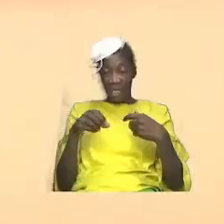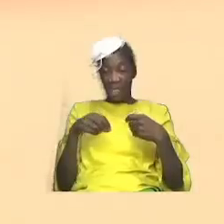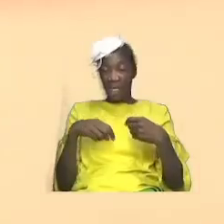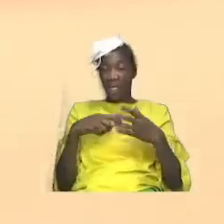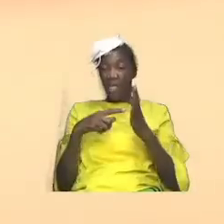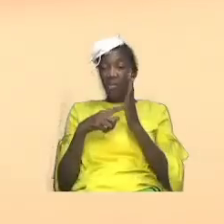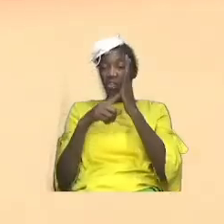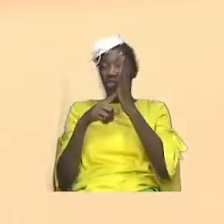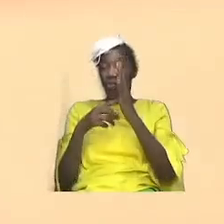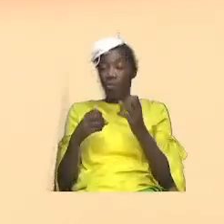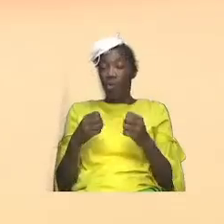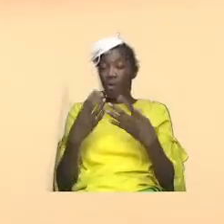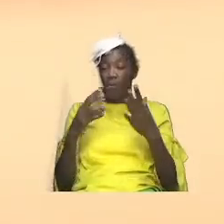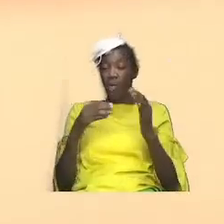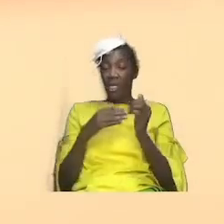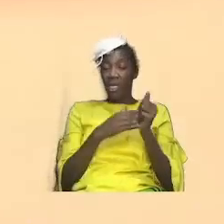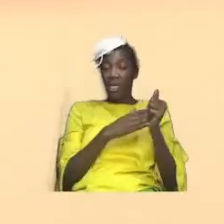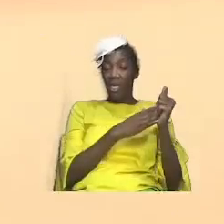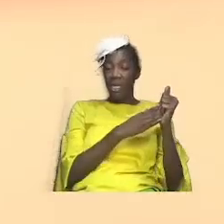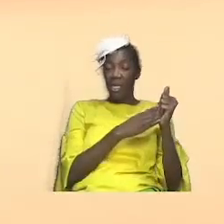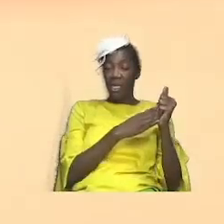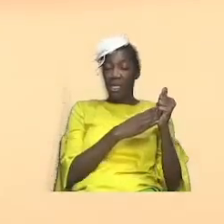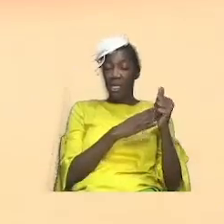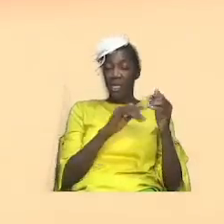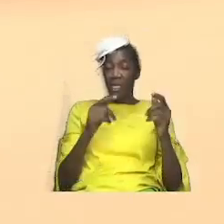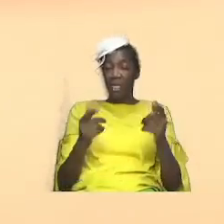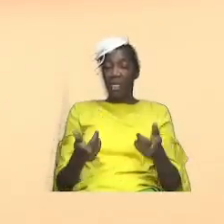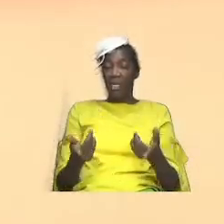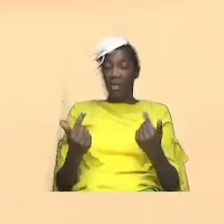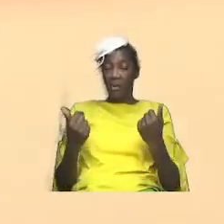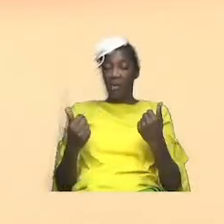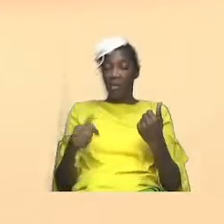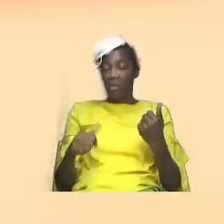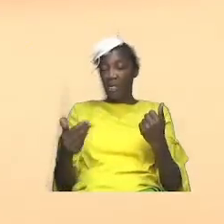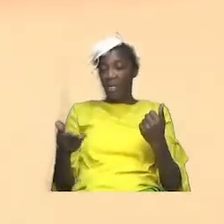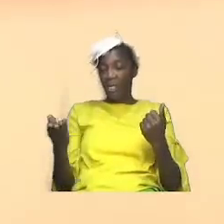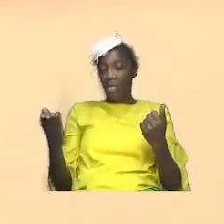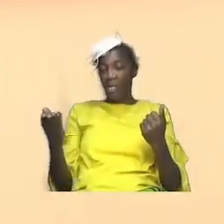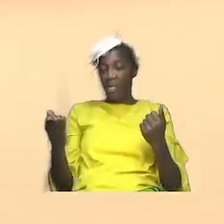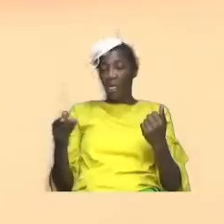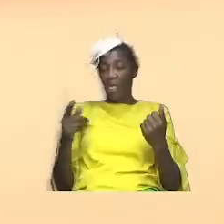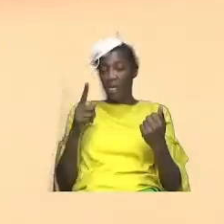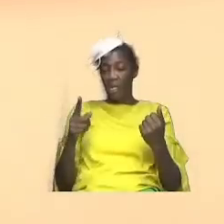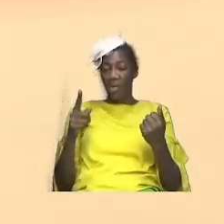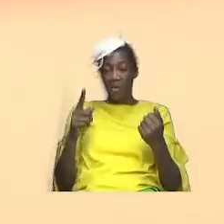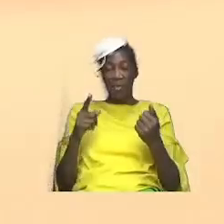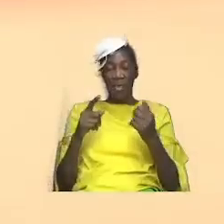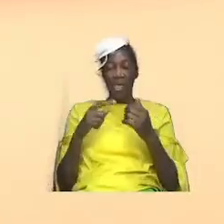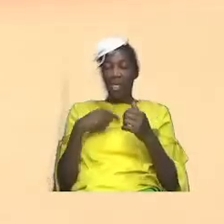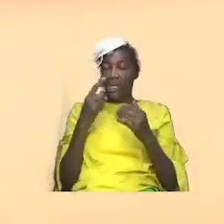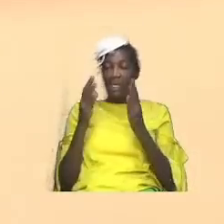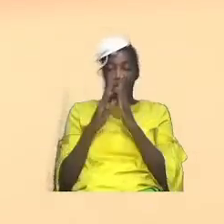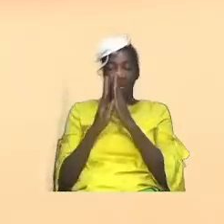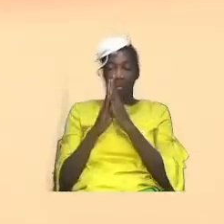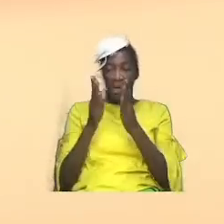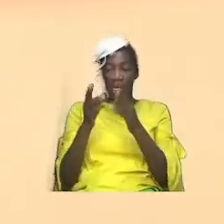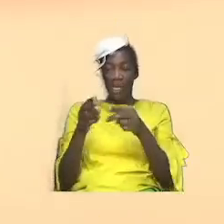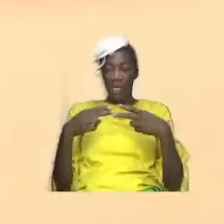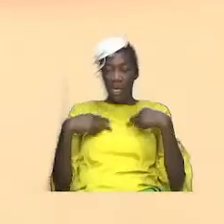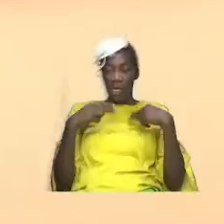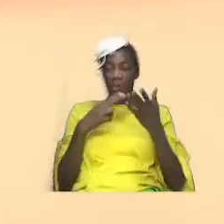leaders across the place, that you just come in and anything, and from you say that prayer and you got the Holy Ghost